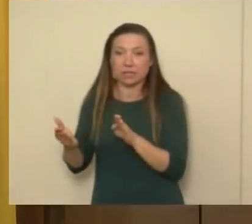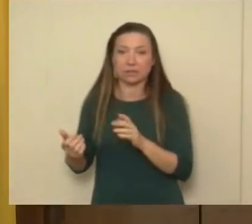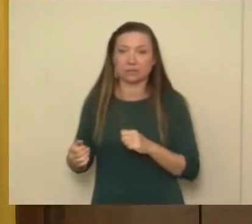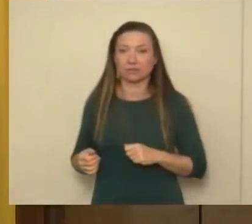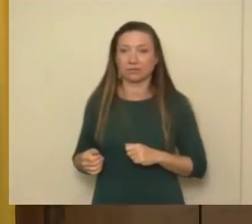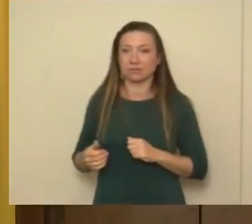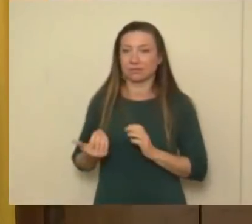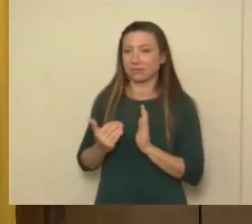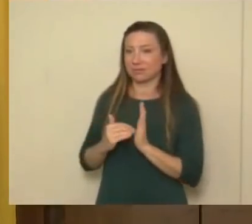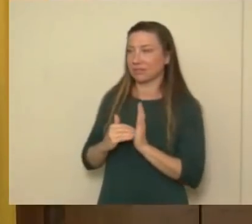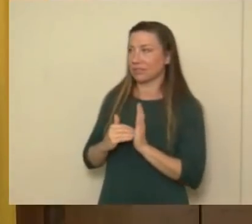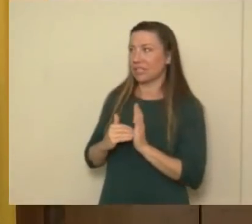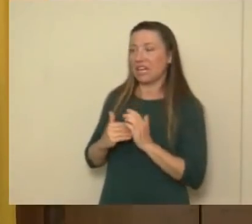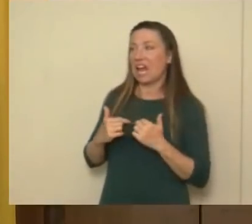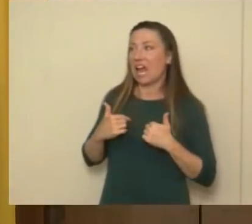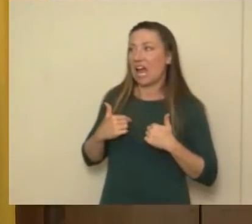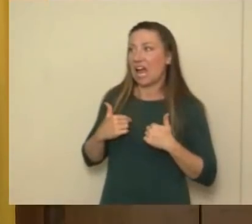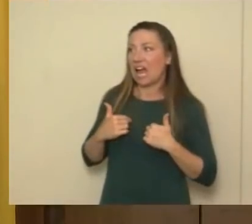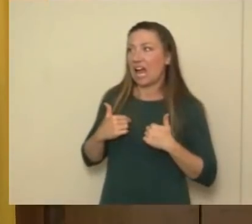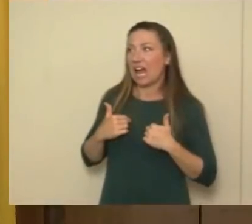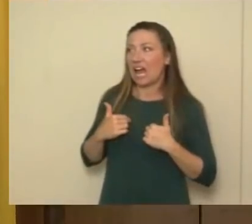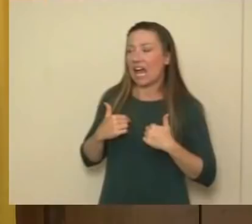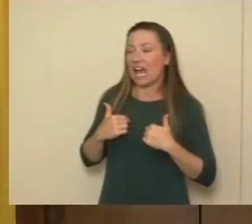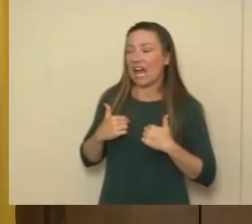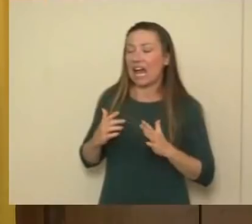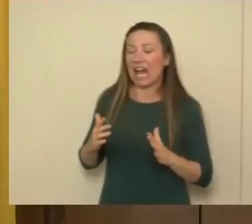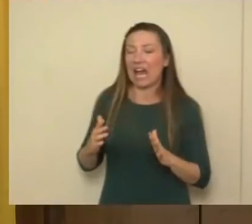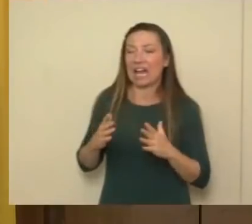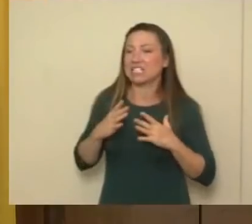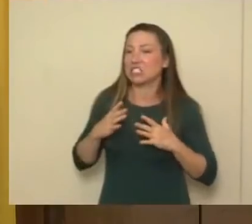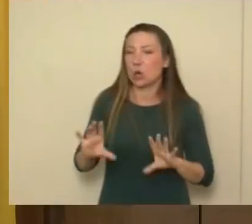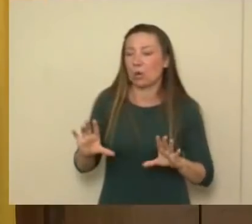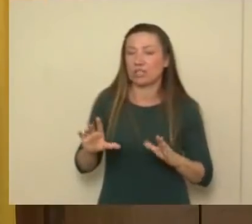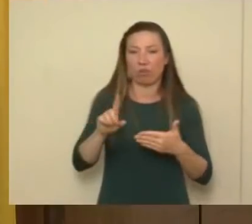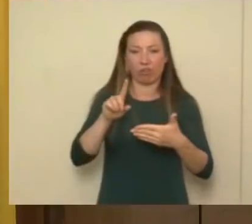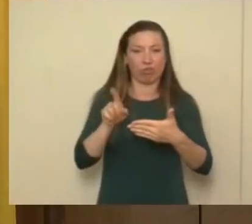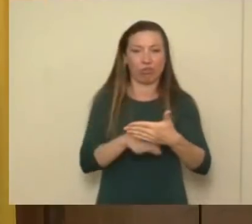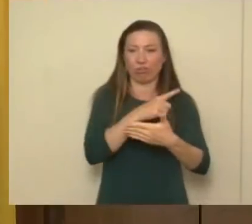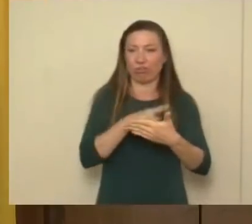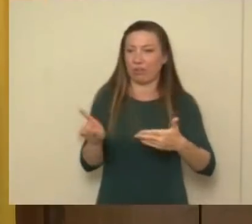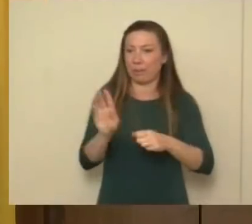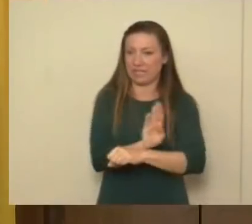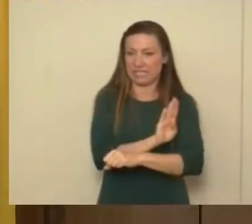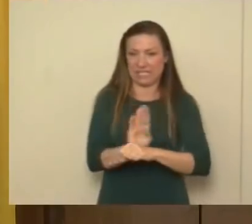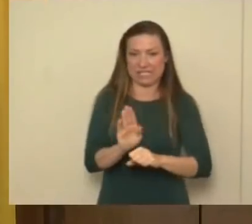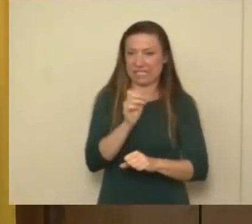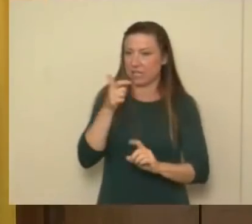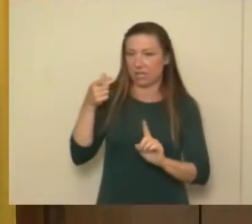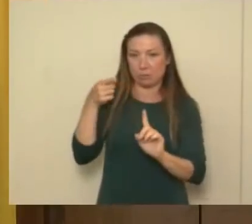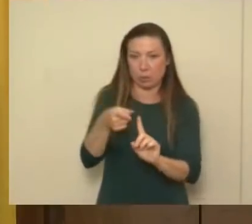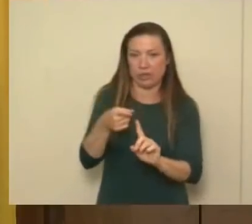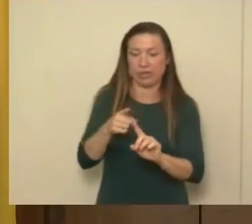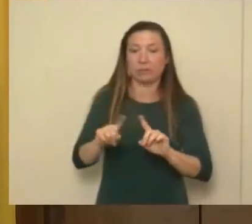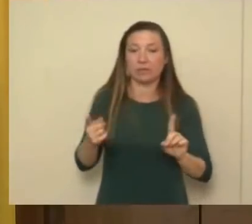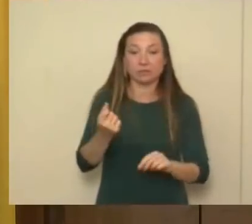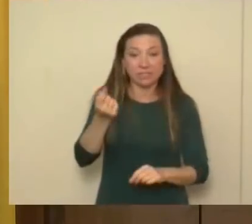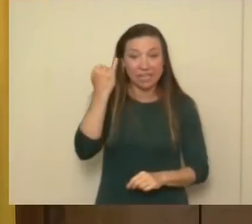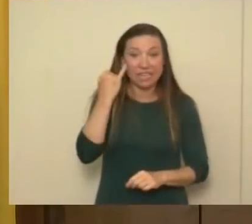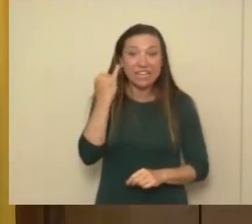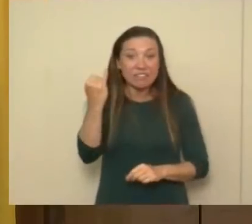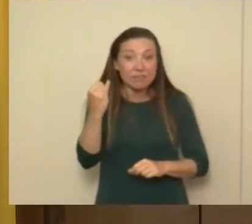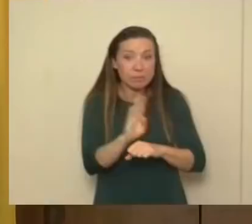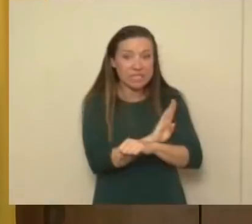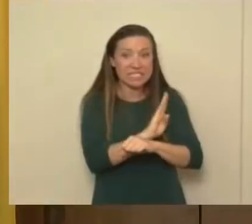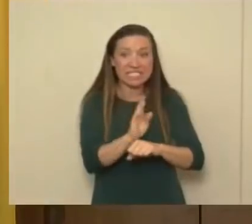hope that that doesn't come across this way, we aren't vilifying businesses, except where we have a business that is not